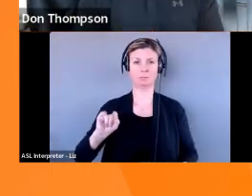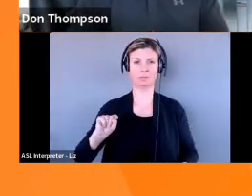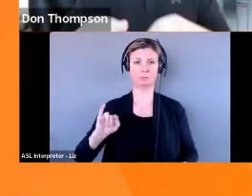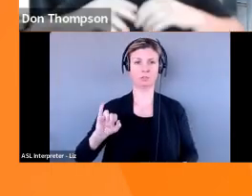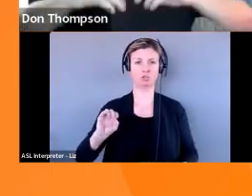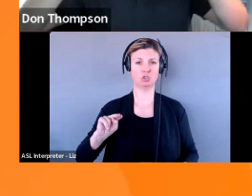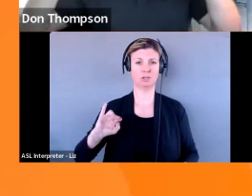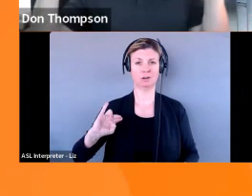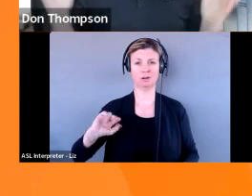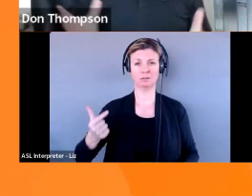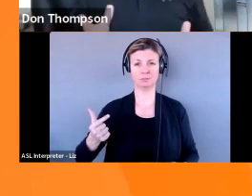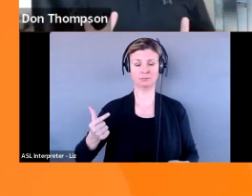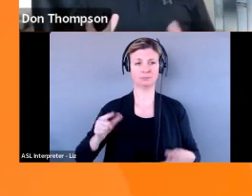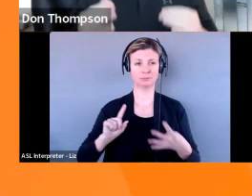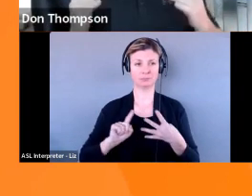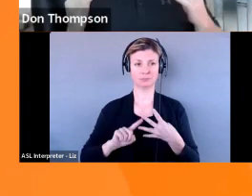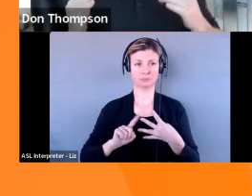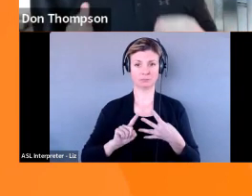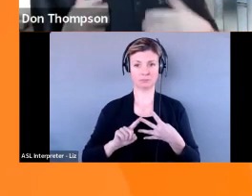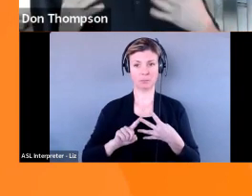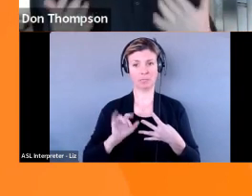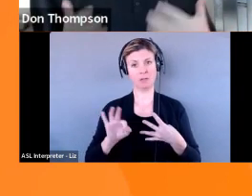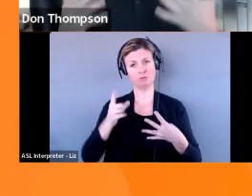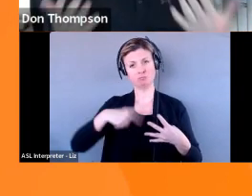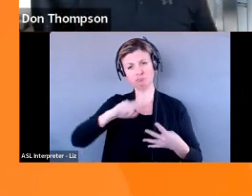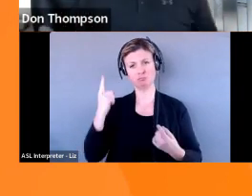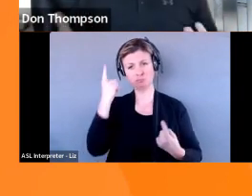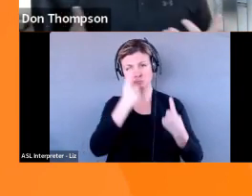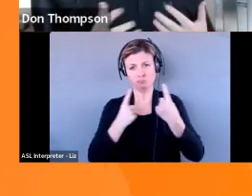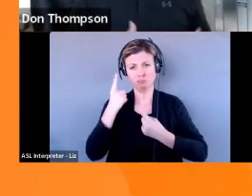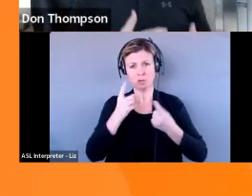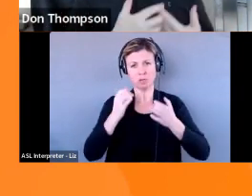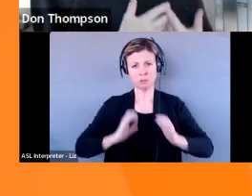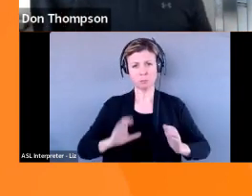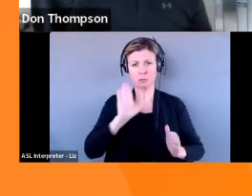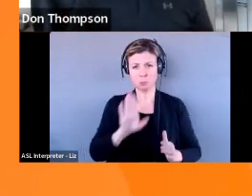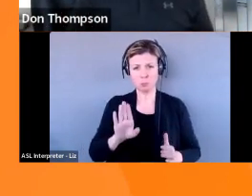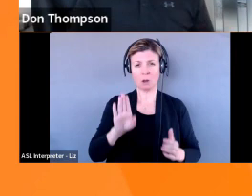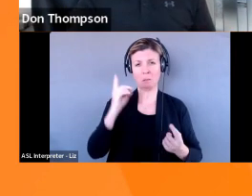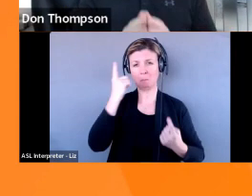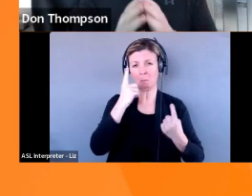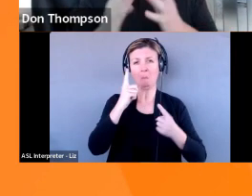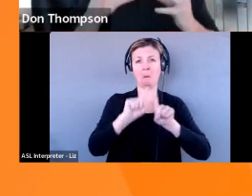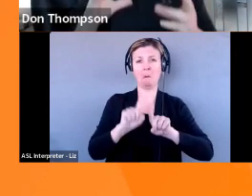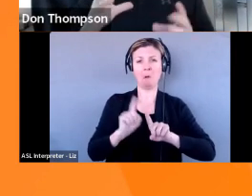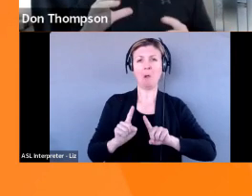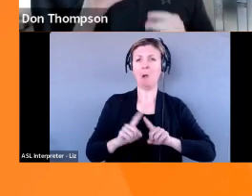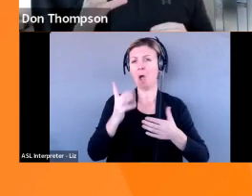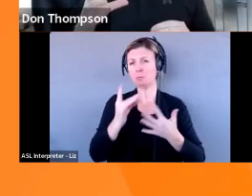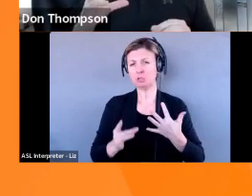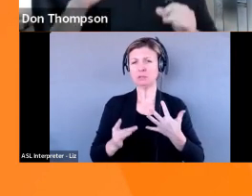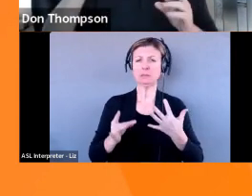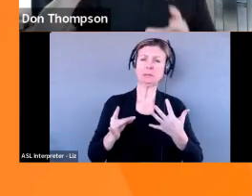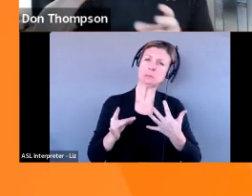when we think about customers are considering all competitive options that are available on the platform. It's where do